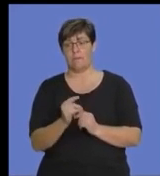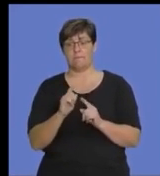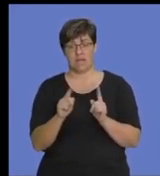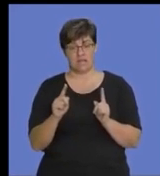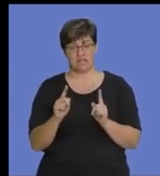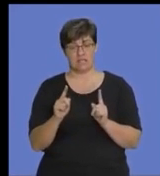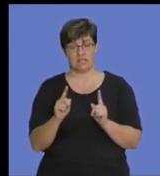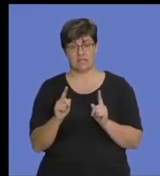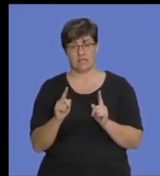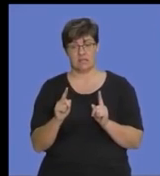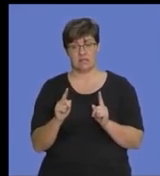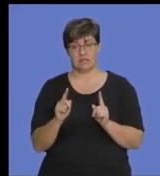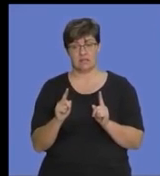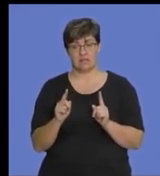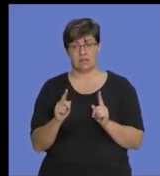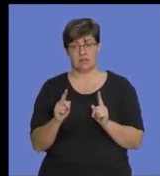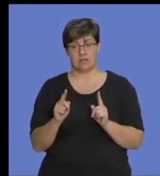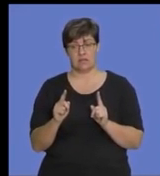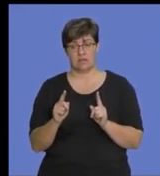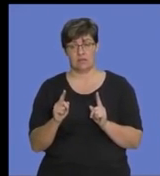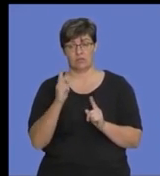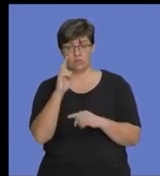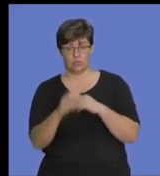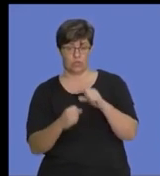0.03/12, but now this is for